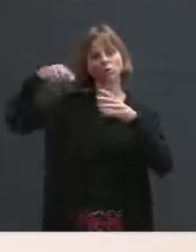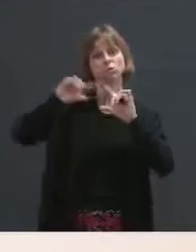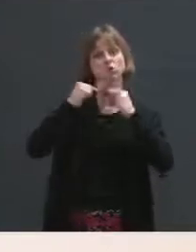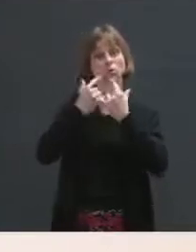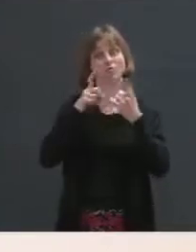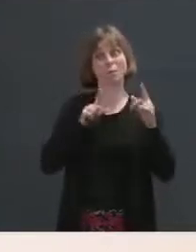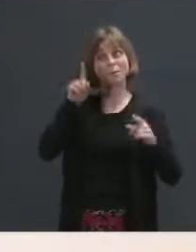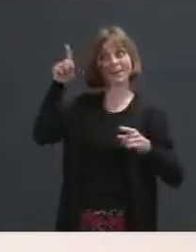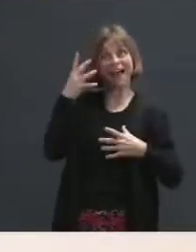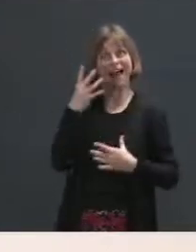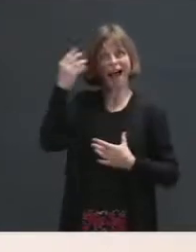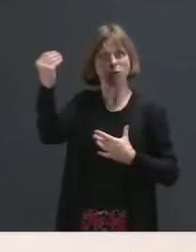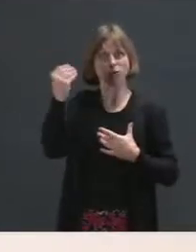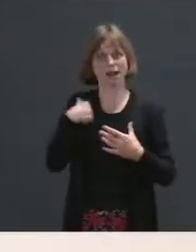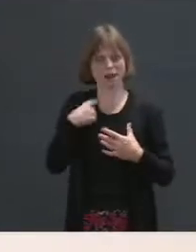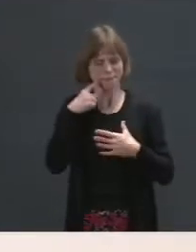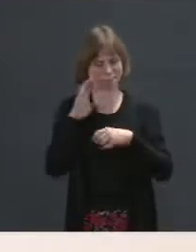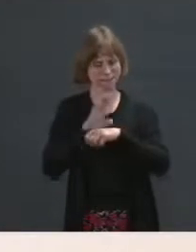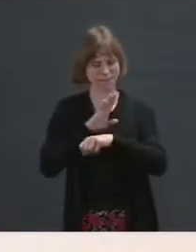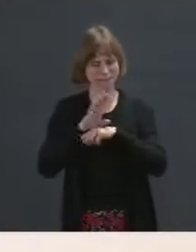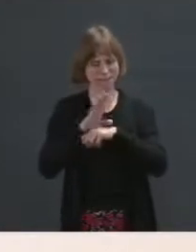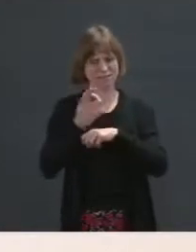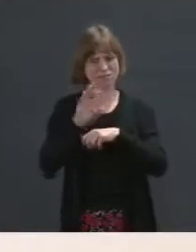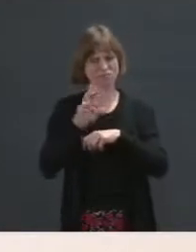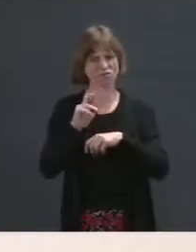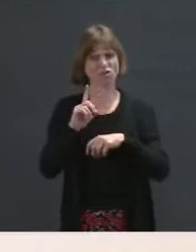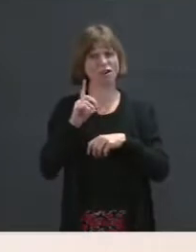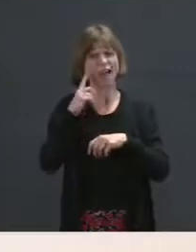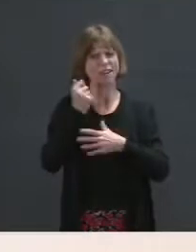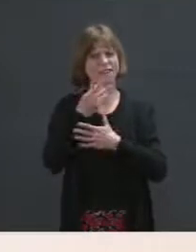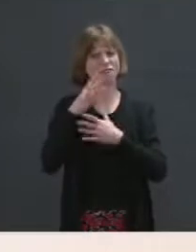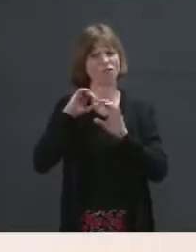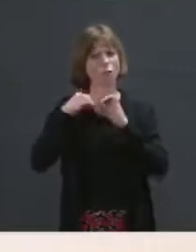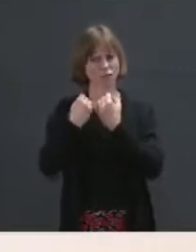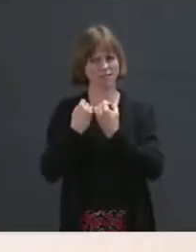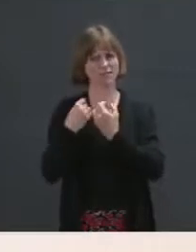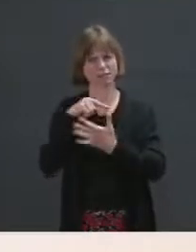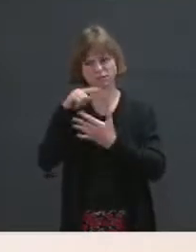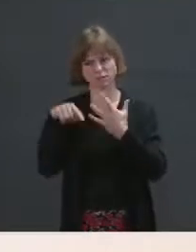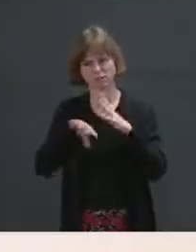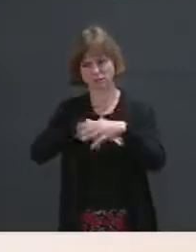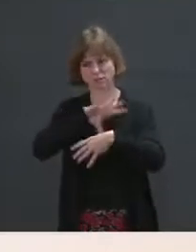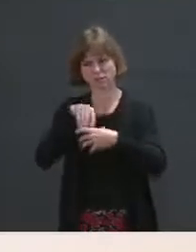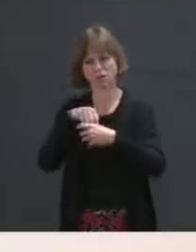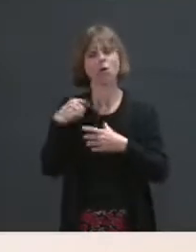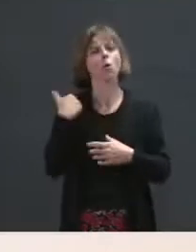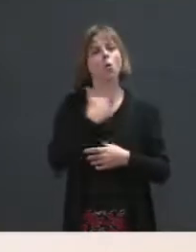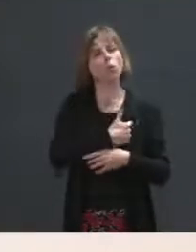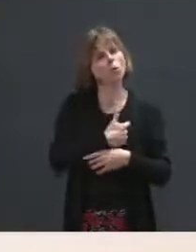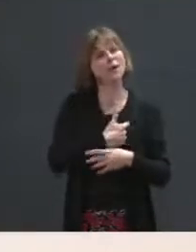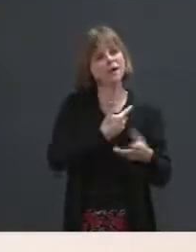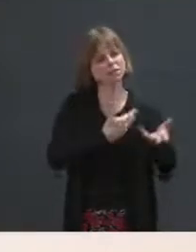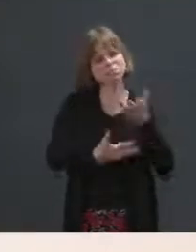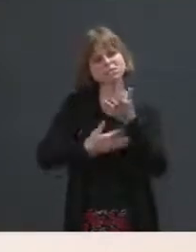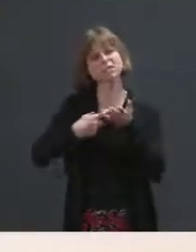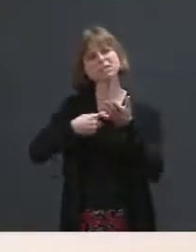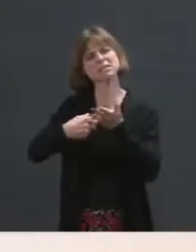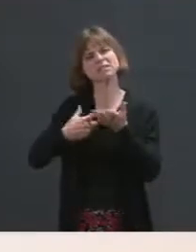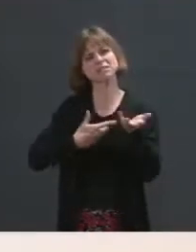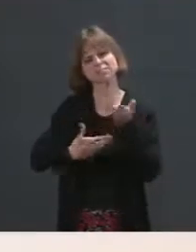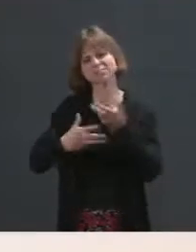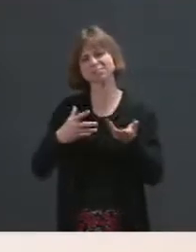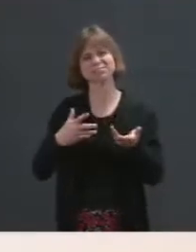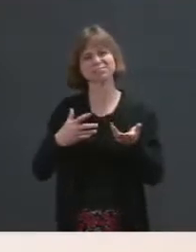outside. Business Forward, I think, was one of them, and there were a couple of other organizations. We, of course, engage with business groups and business leaders all